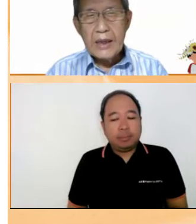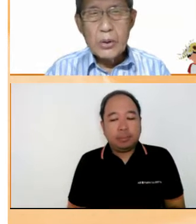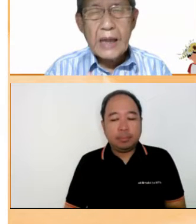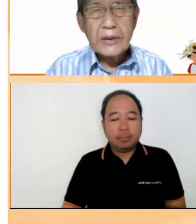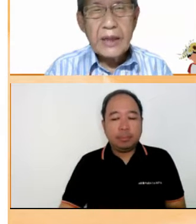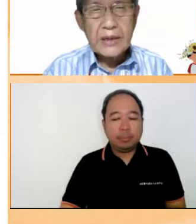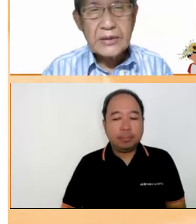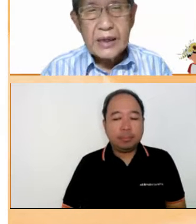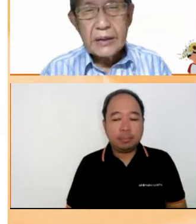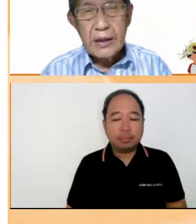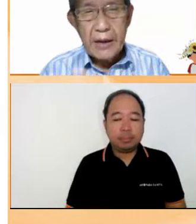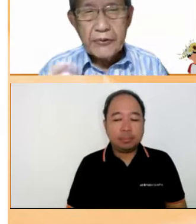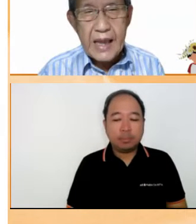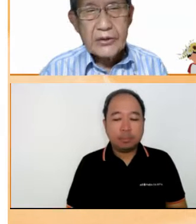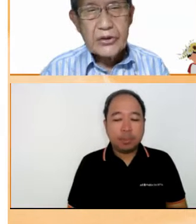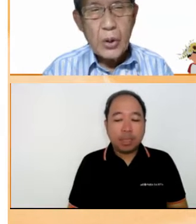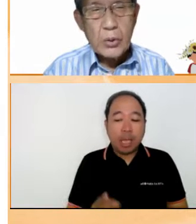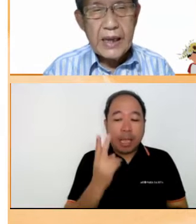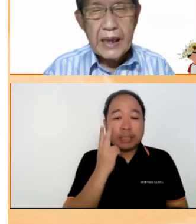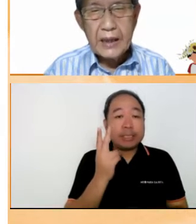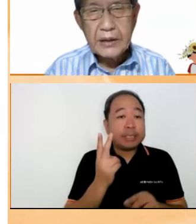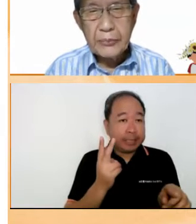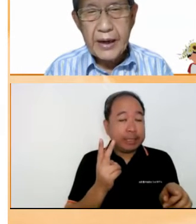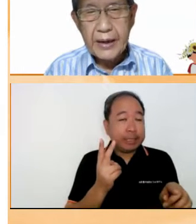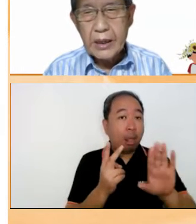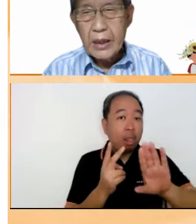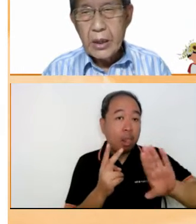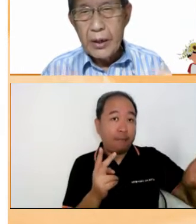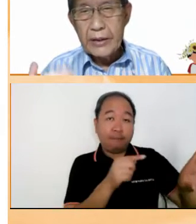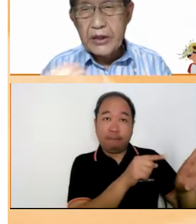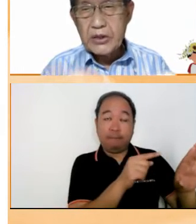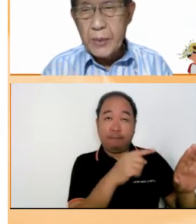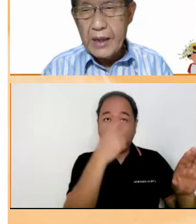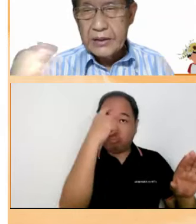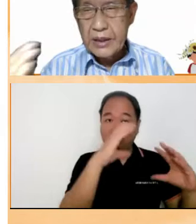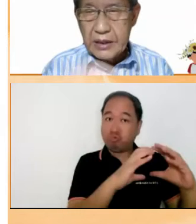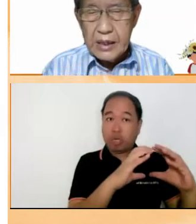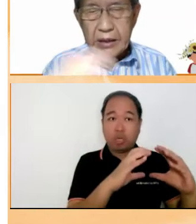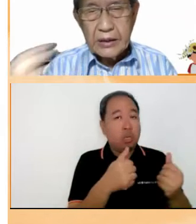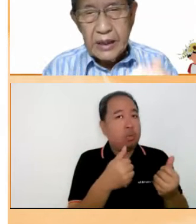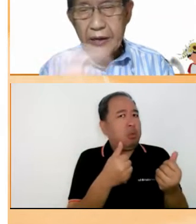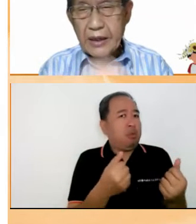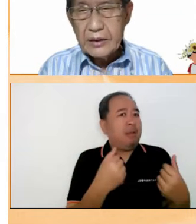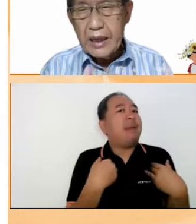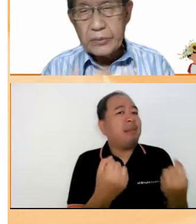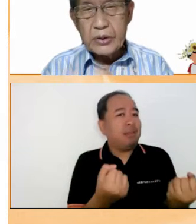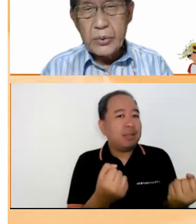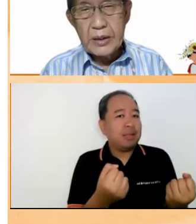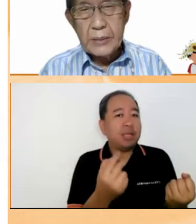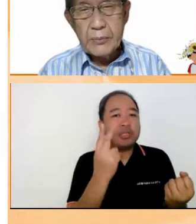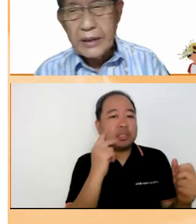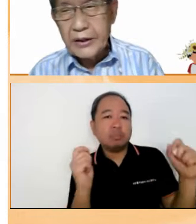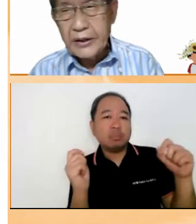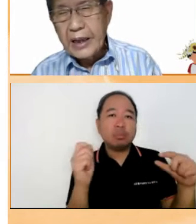Take a look at this. The left side shows a healthy brain where the response, the give and take